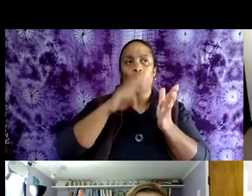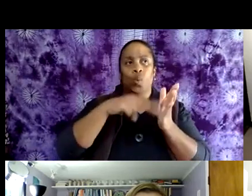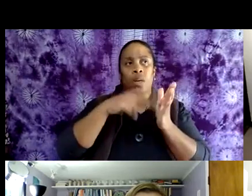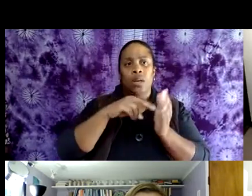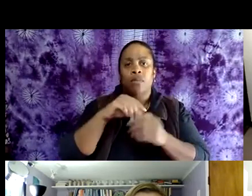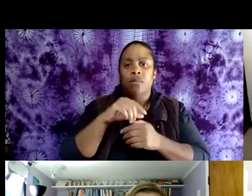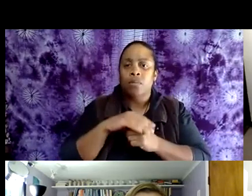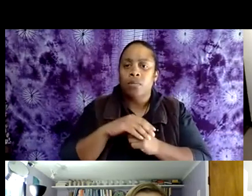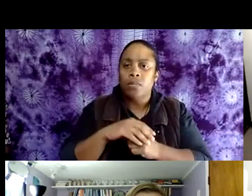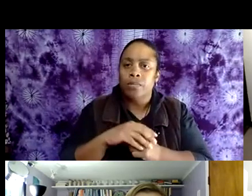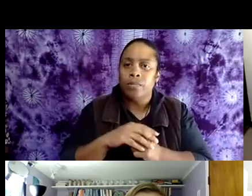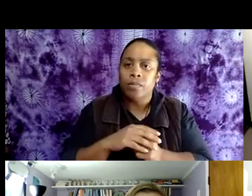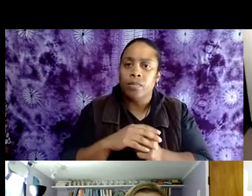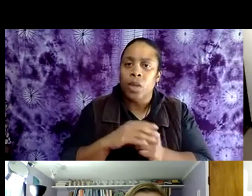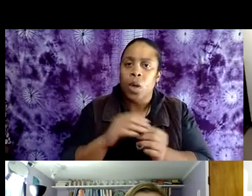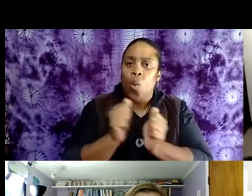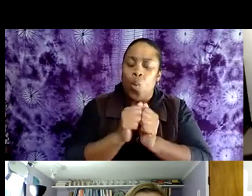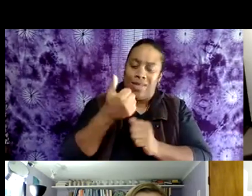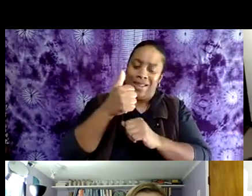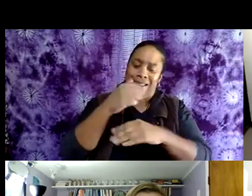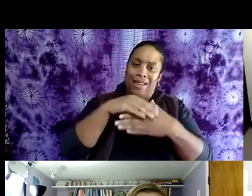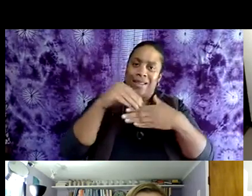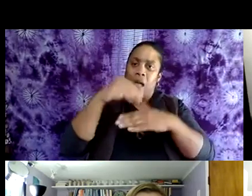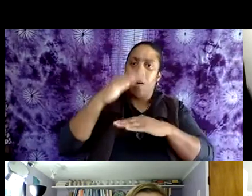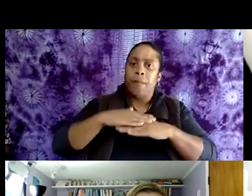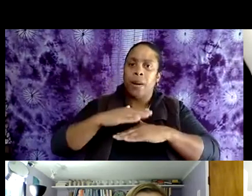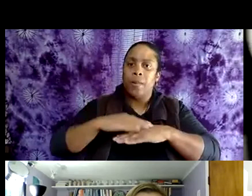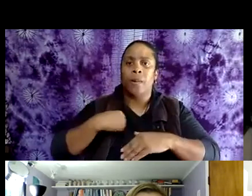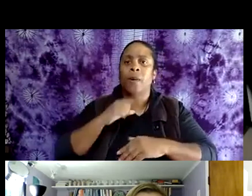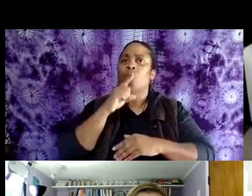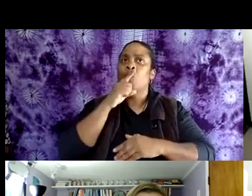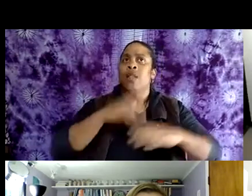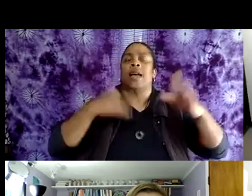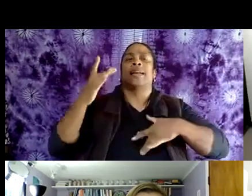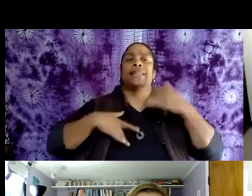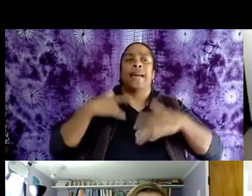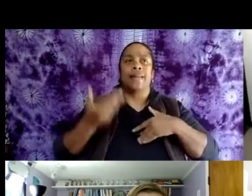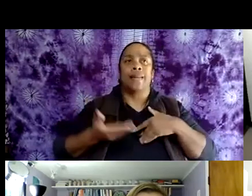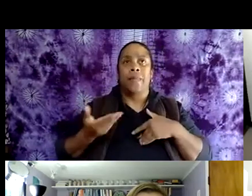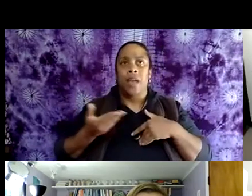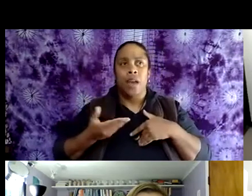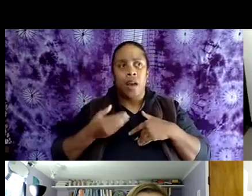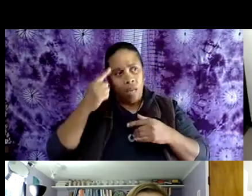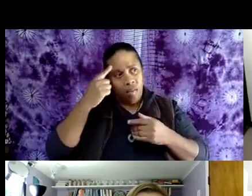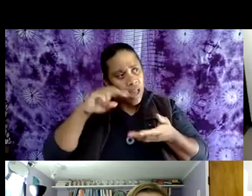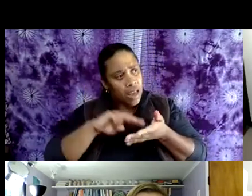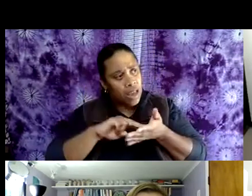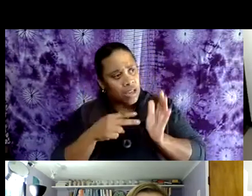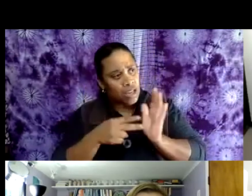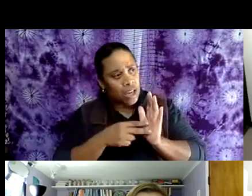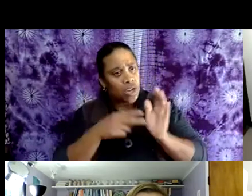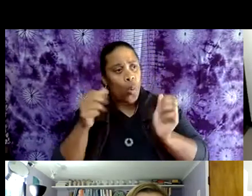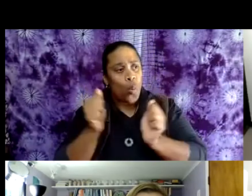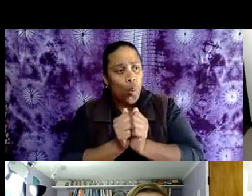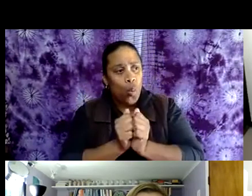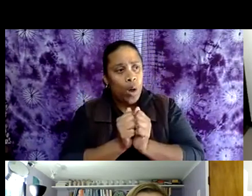minimum. And I'm so excited to be here because honestly, the intention combined with prayer